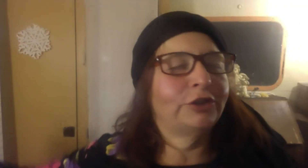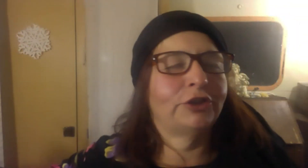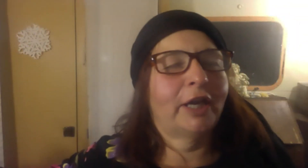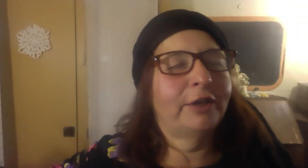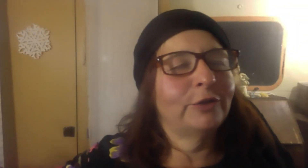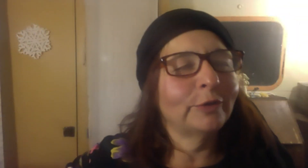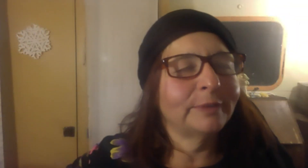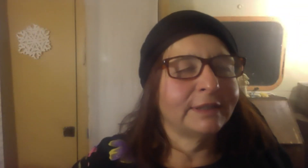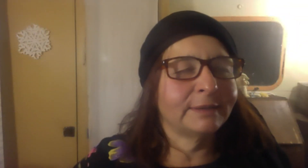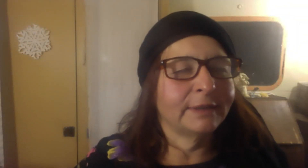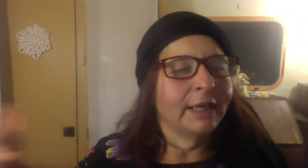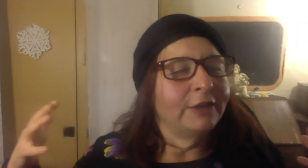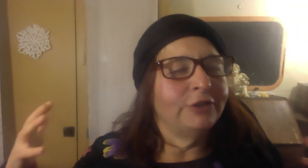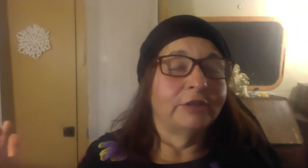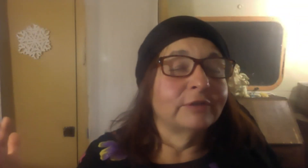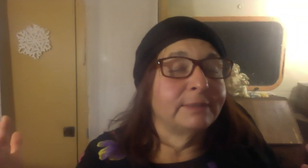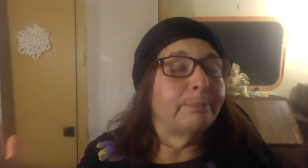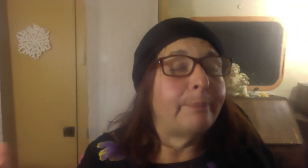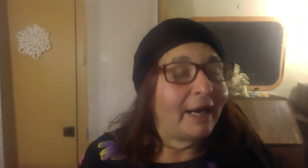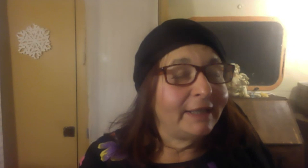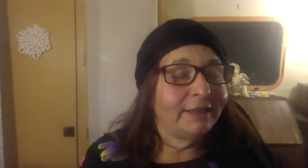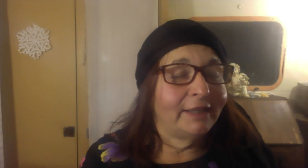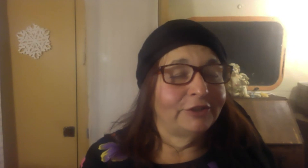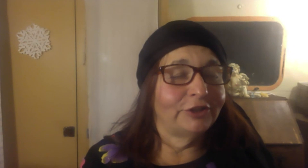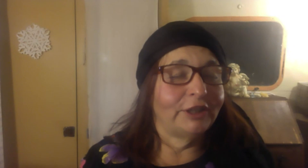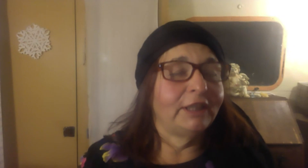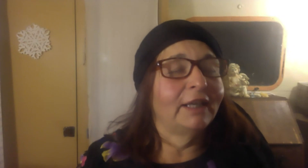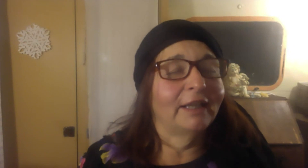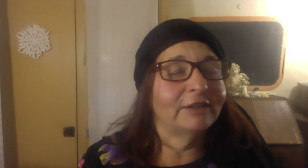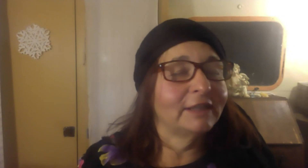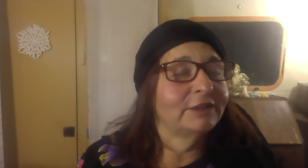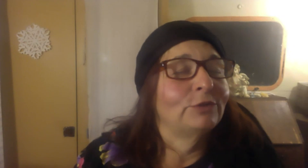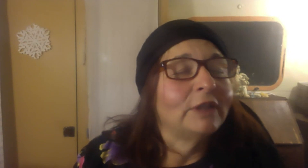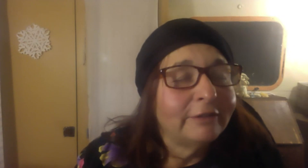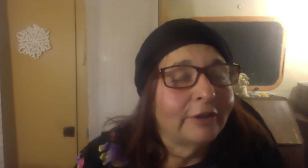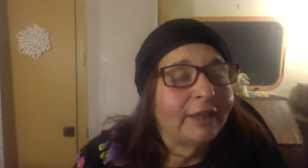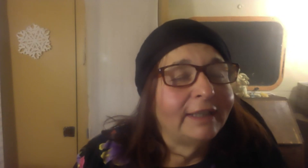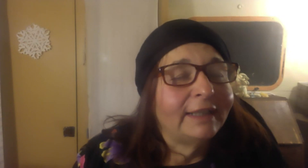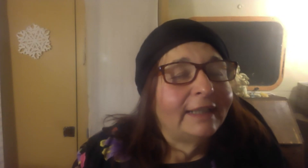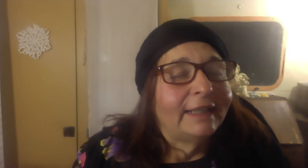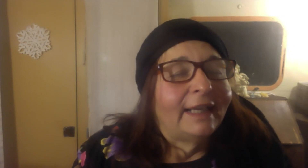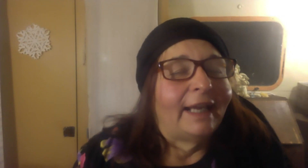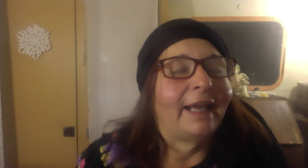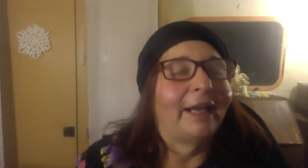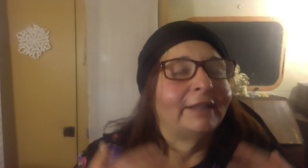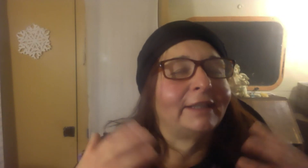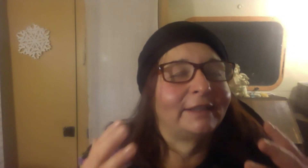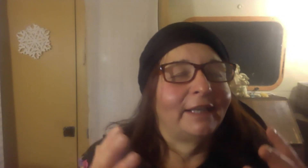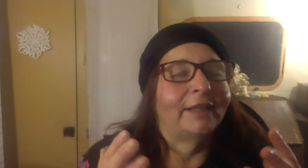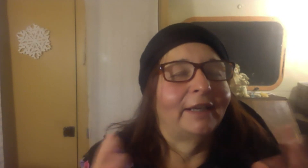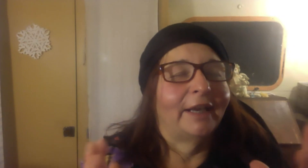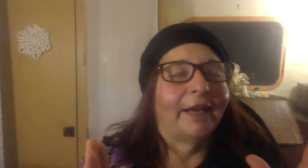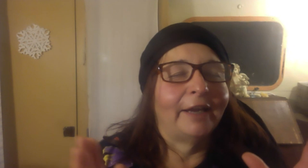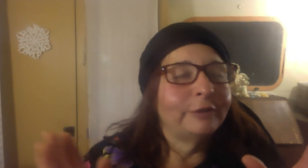a ginormous, generous body that she allows us to live on, and